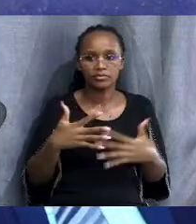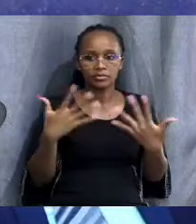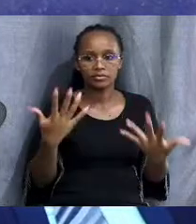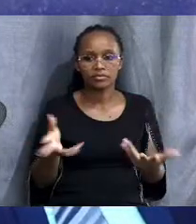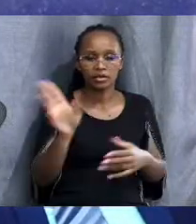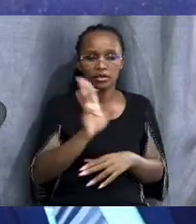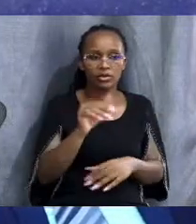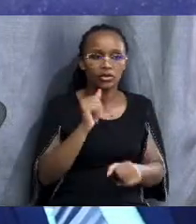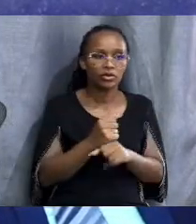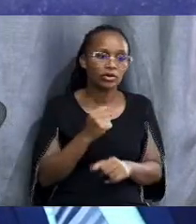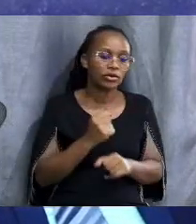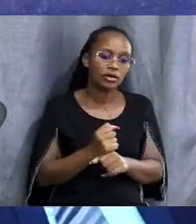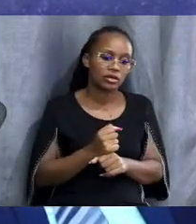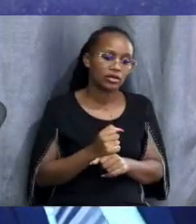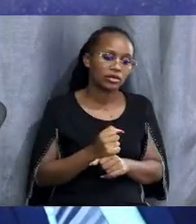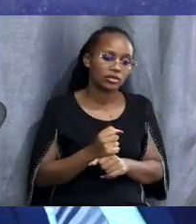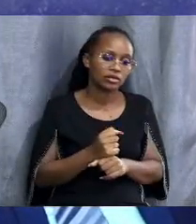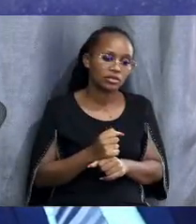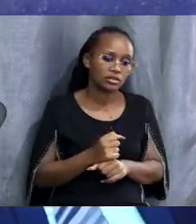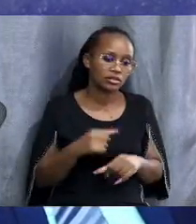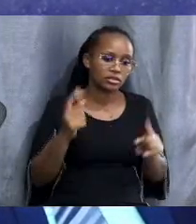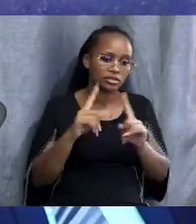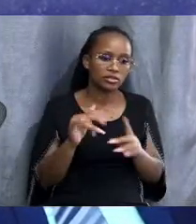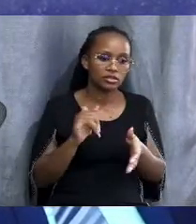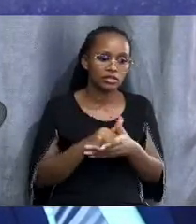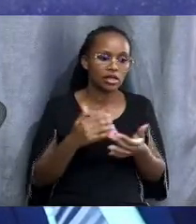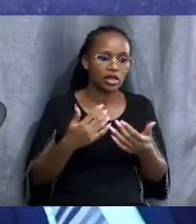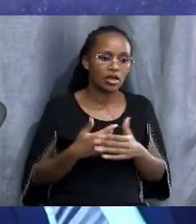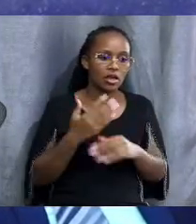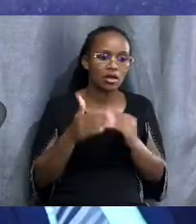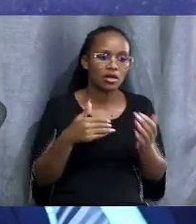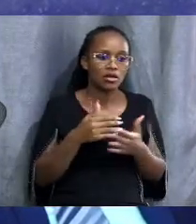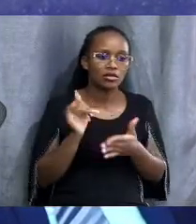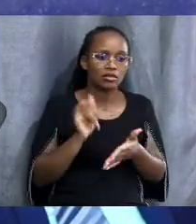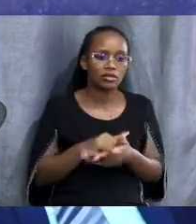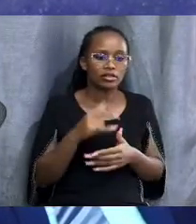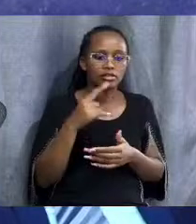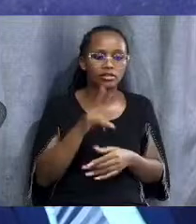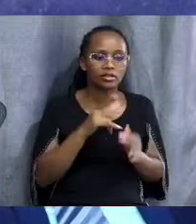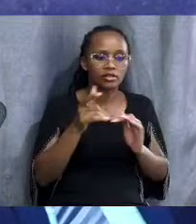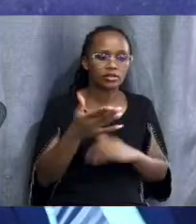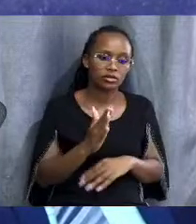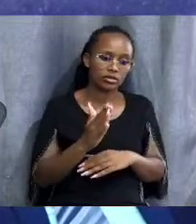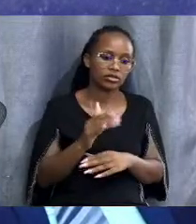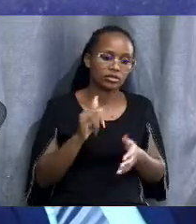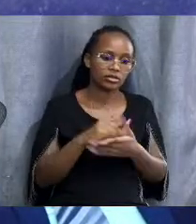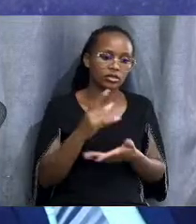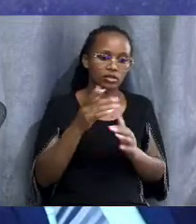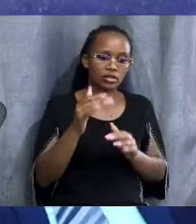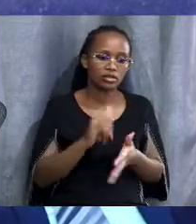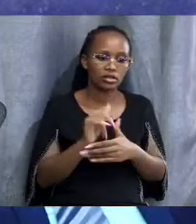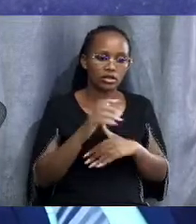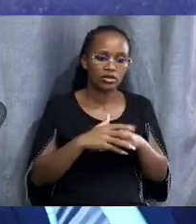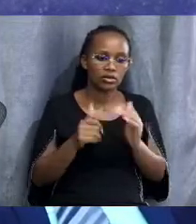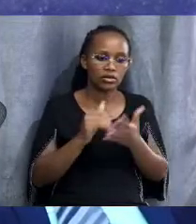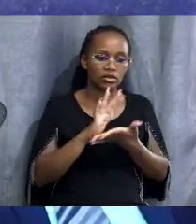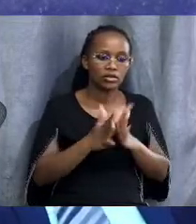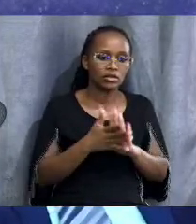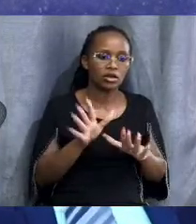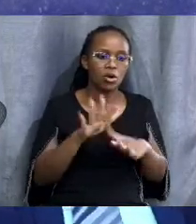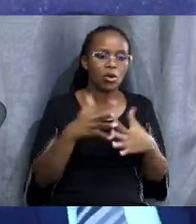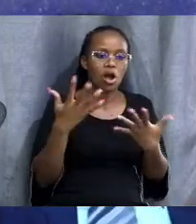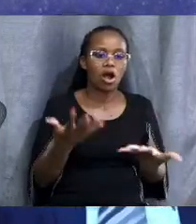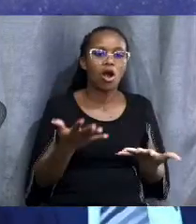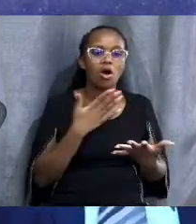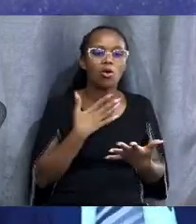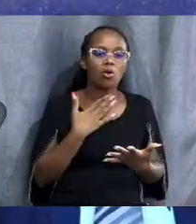I'm used to working. Onagone kore maudu macio were gai mwathani ne goiganira uguo wonete